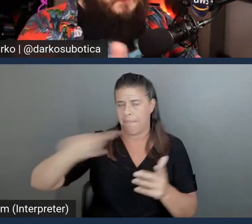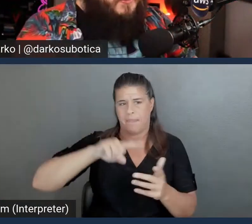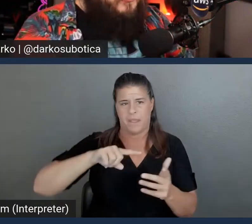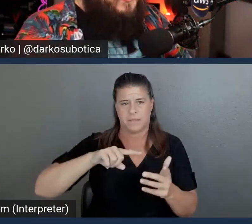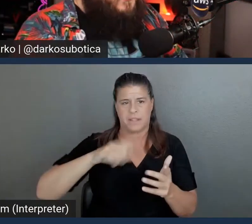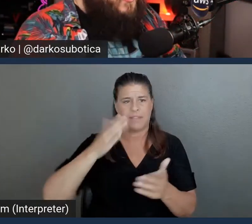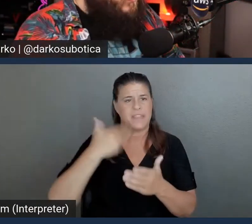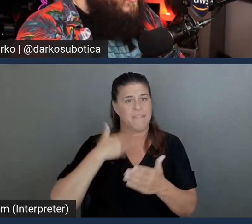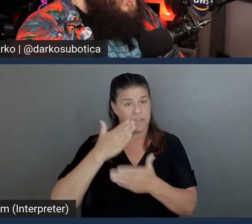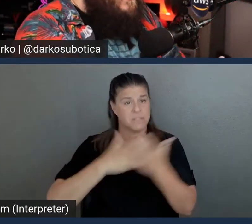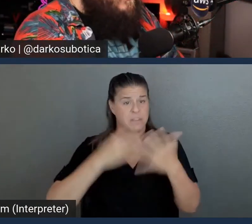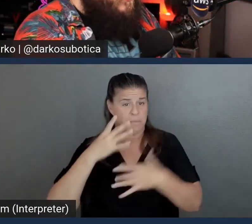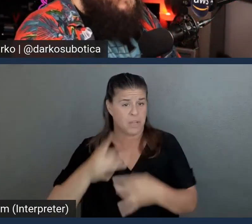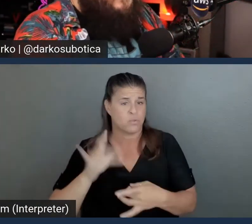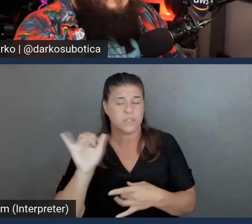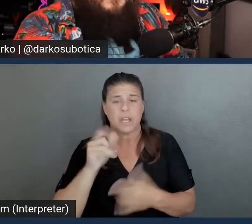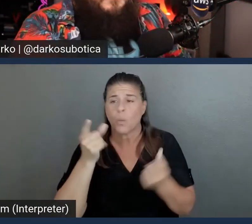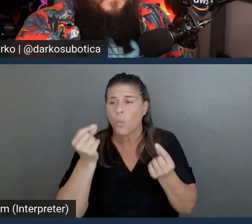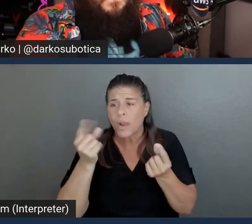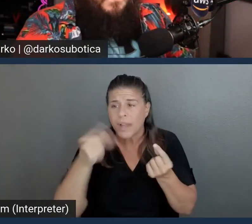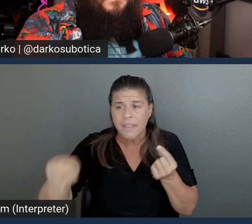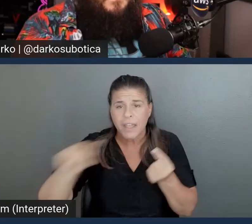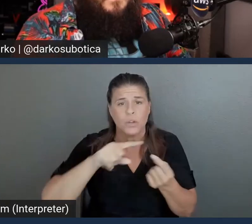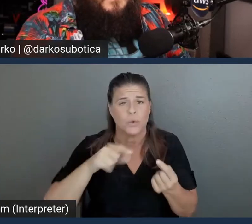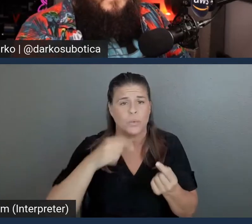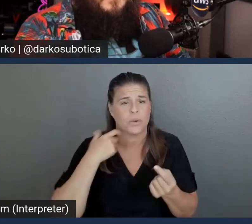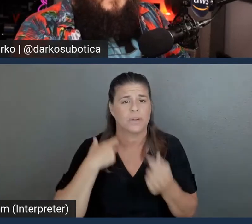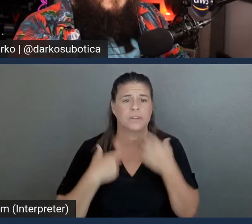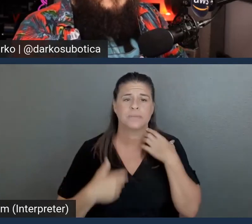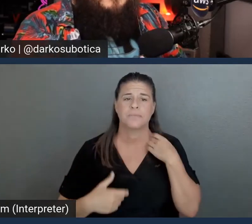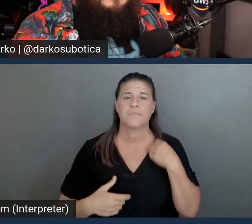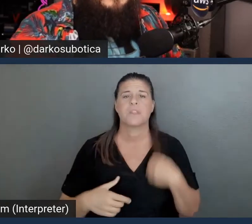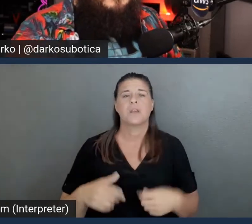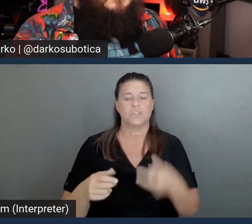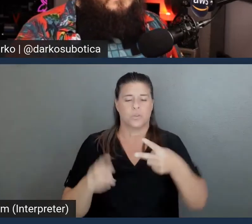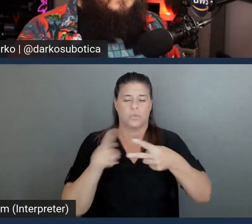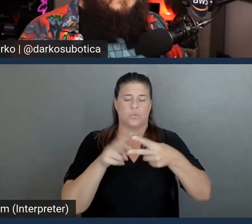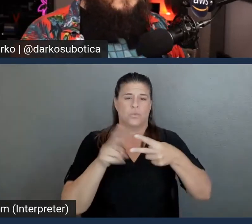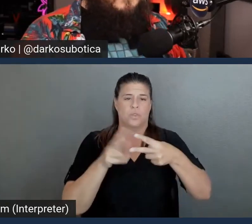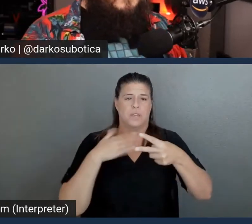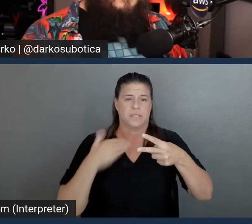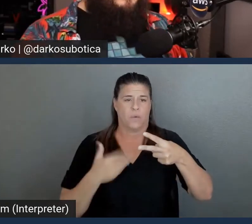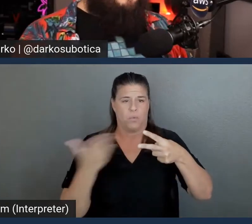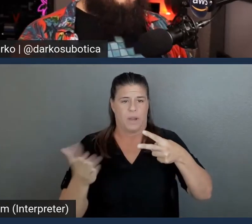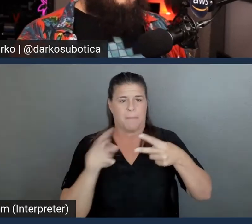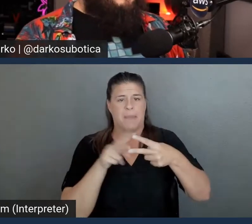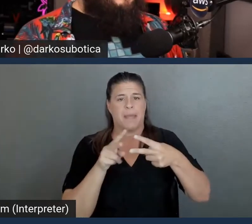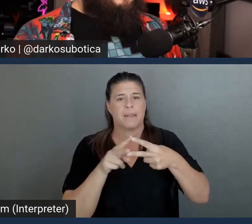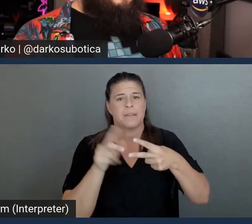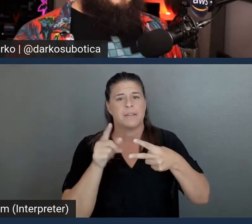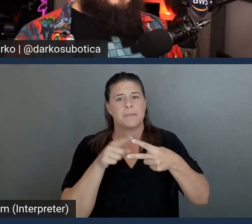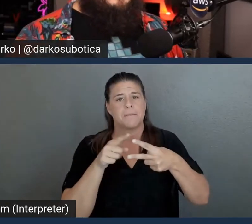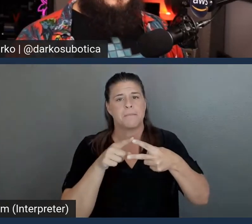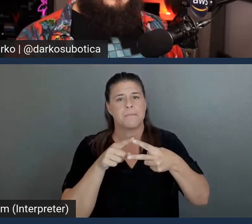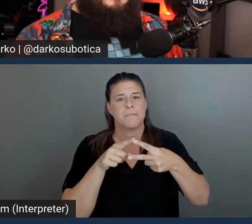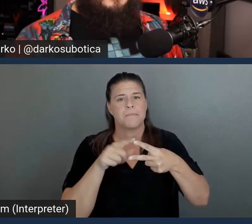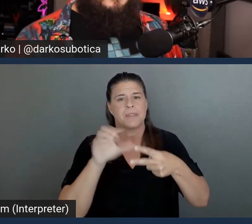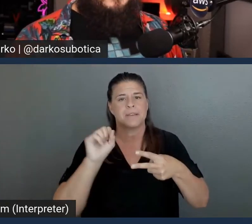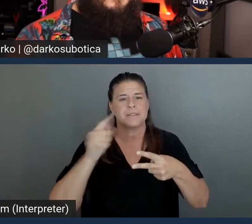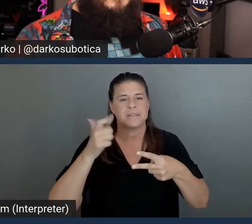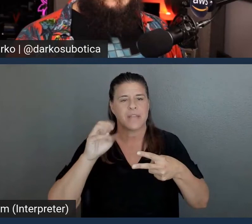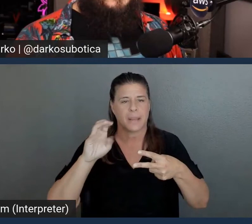there's been some interest here, right? What can they do? So yeah, the two things I would recommend is the segment detection API